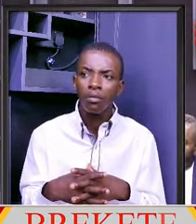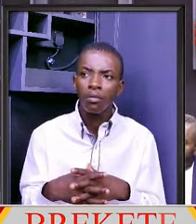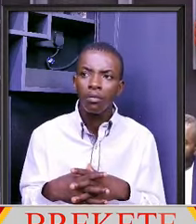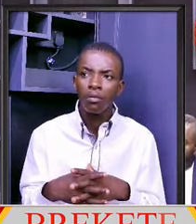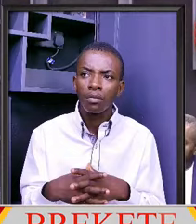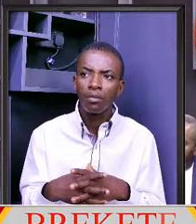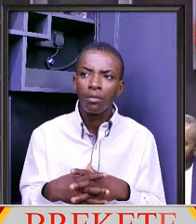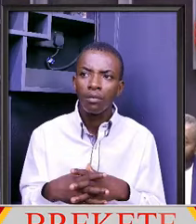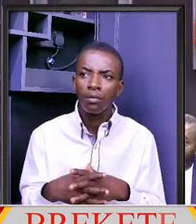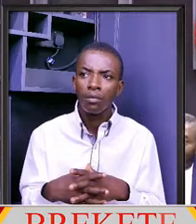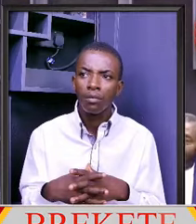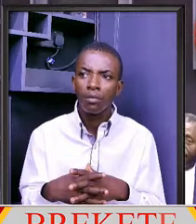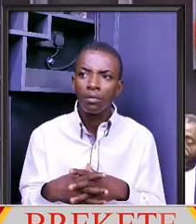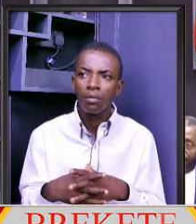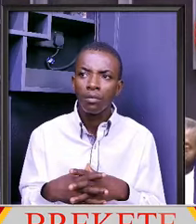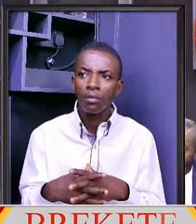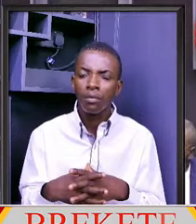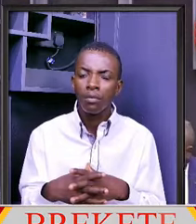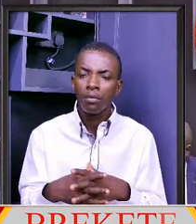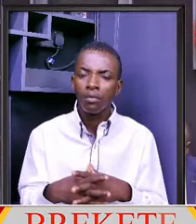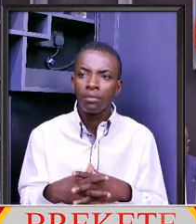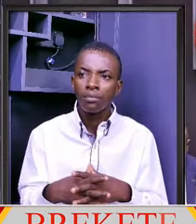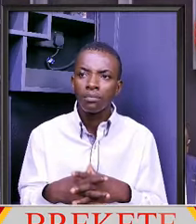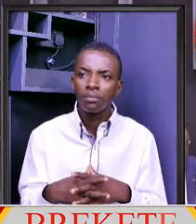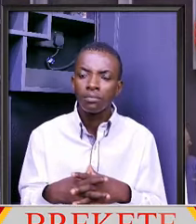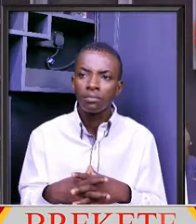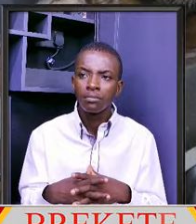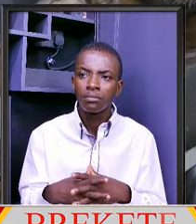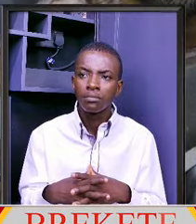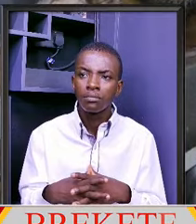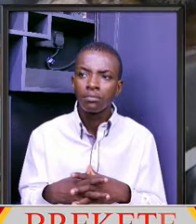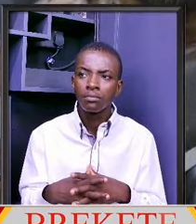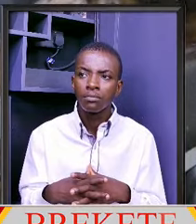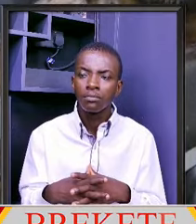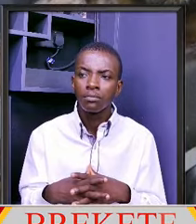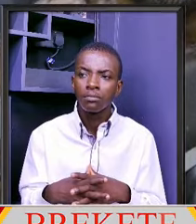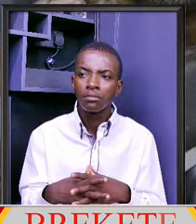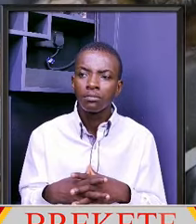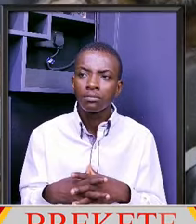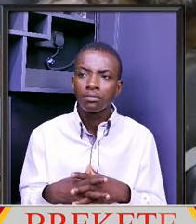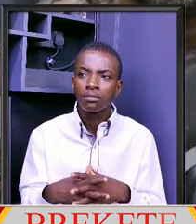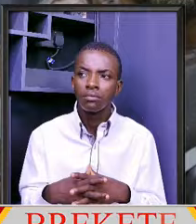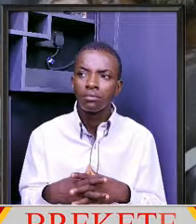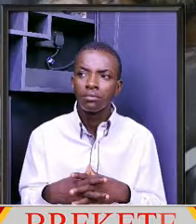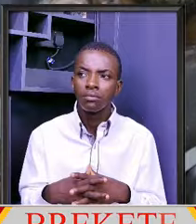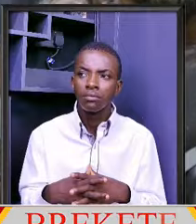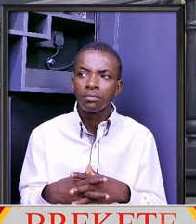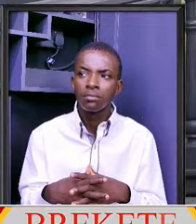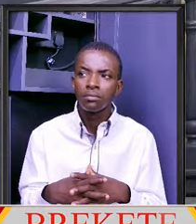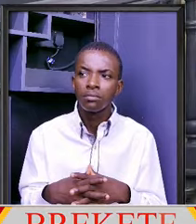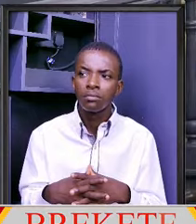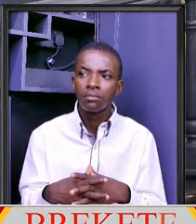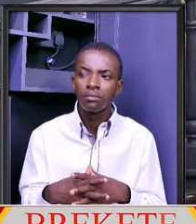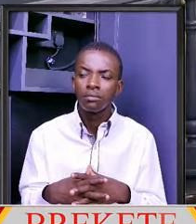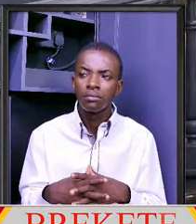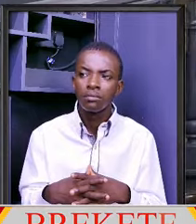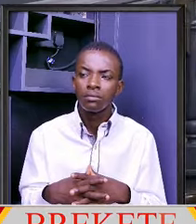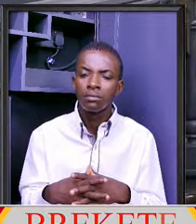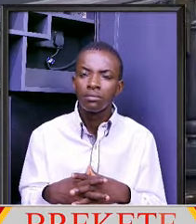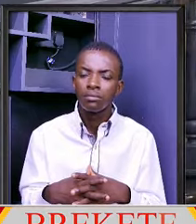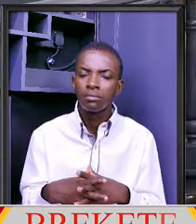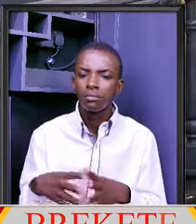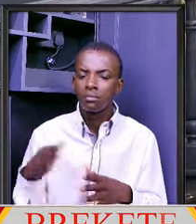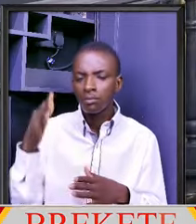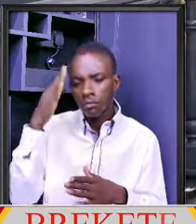No, he's in position to explain the matter that is in the court. We don't have any case with him in the court. Give him the microphone. But you know, say so